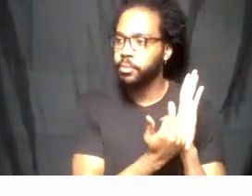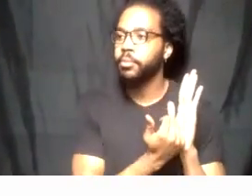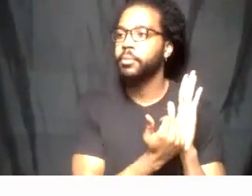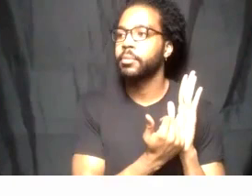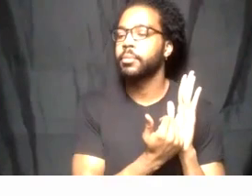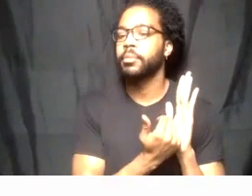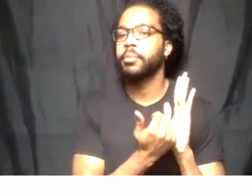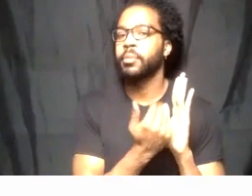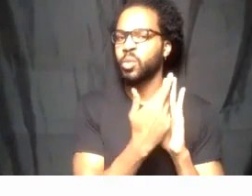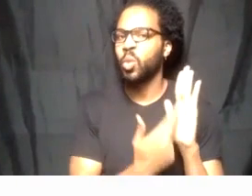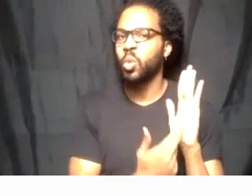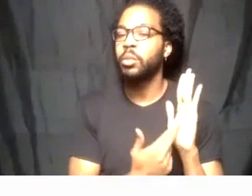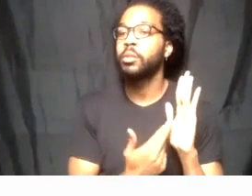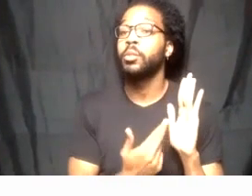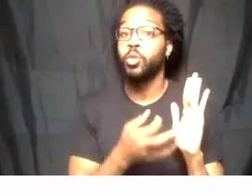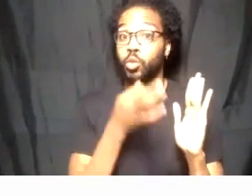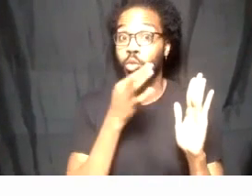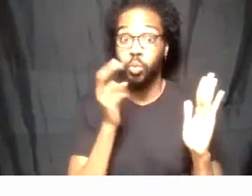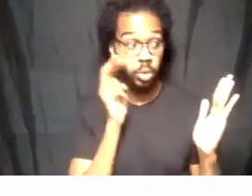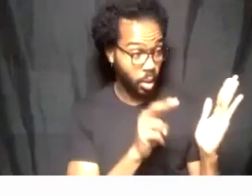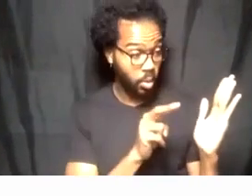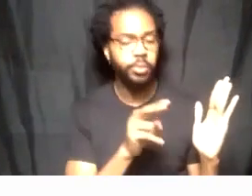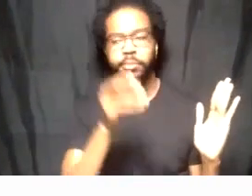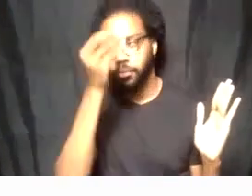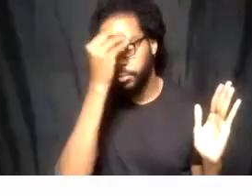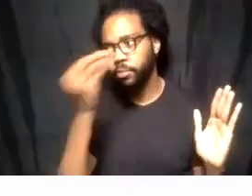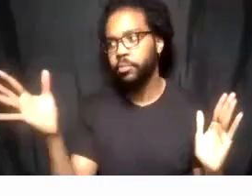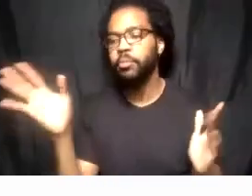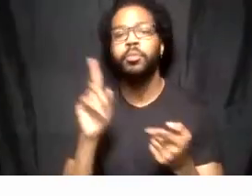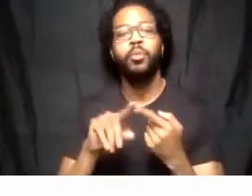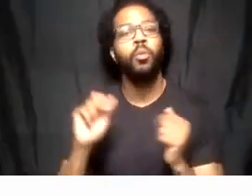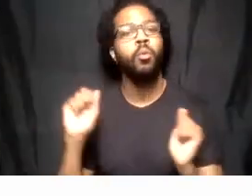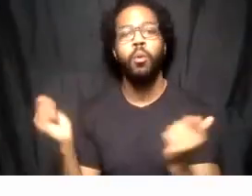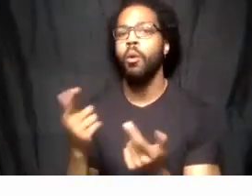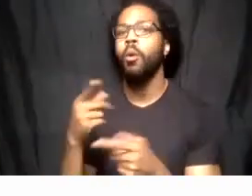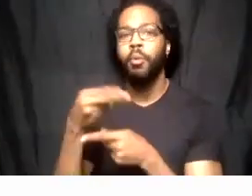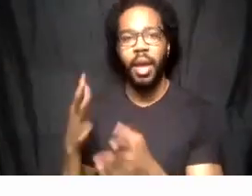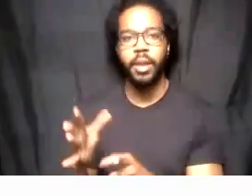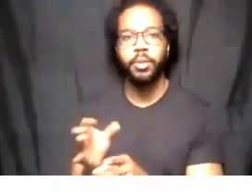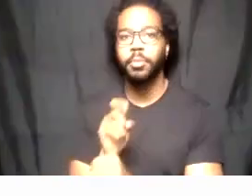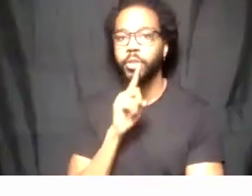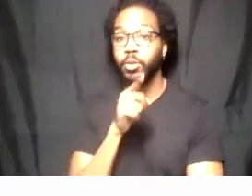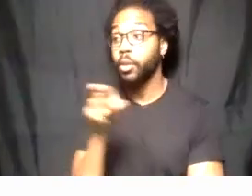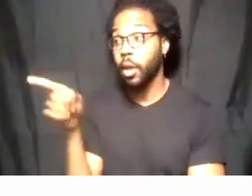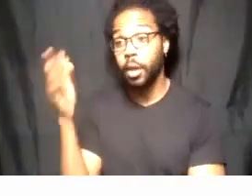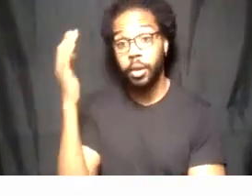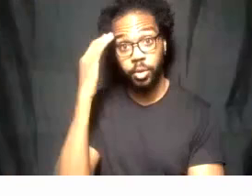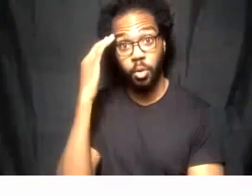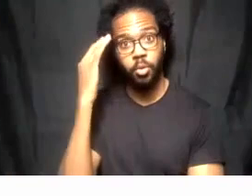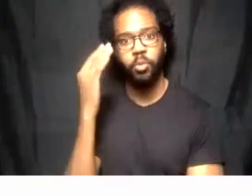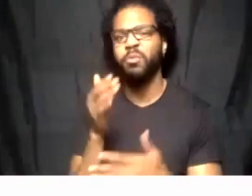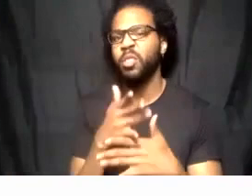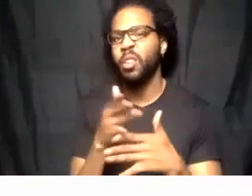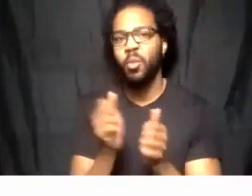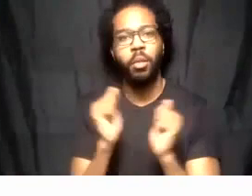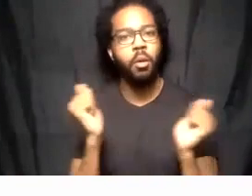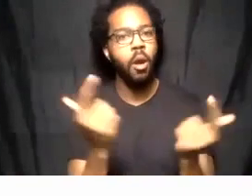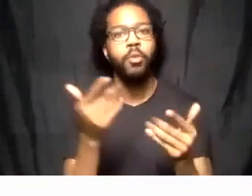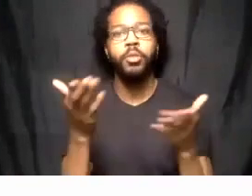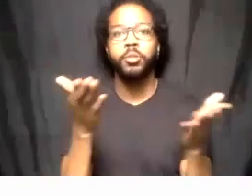did provide that. We shared that with all of our providers to make sure that they were aware. We shared it with all service